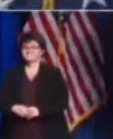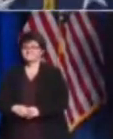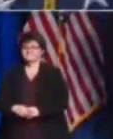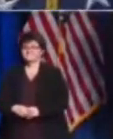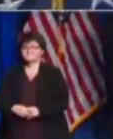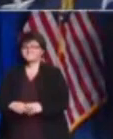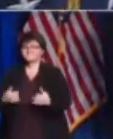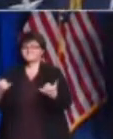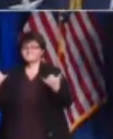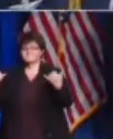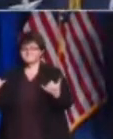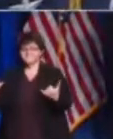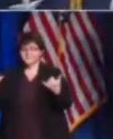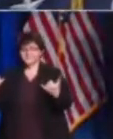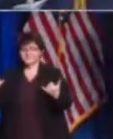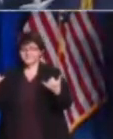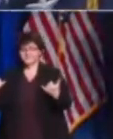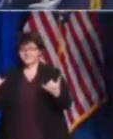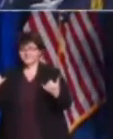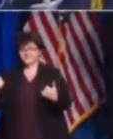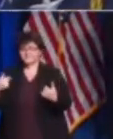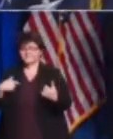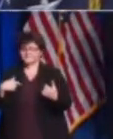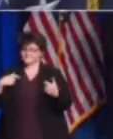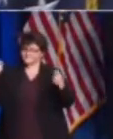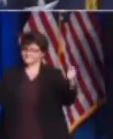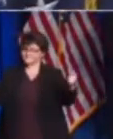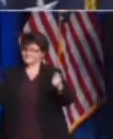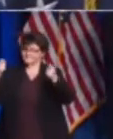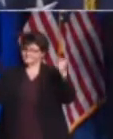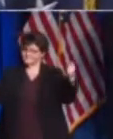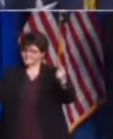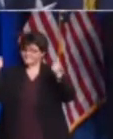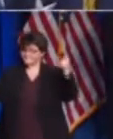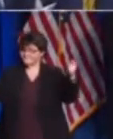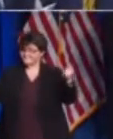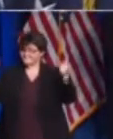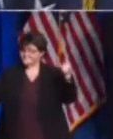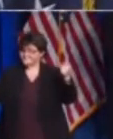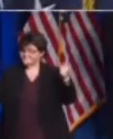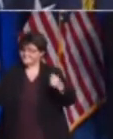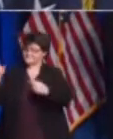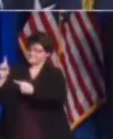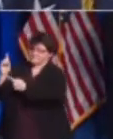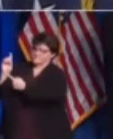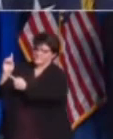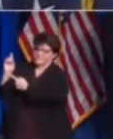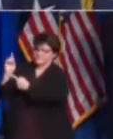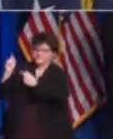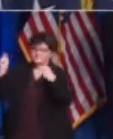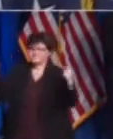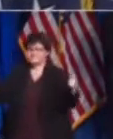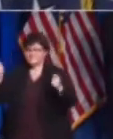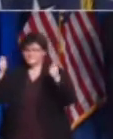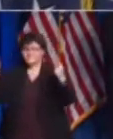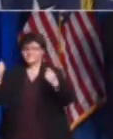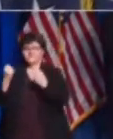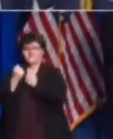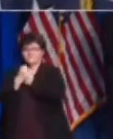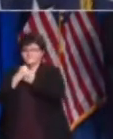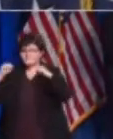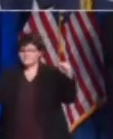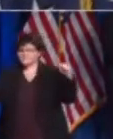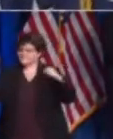Today is a celebration of democracy, a celebration of freedom to speak as